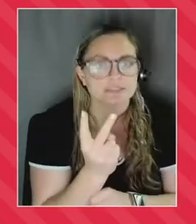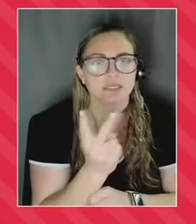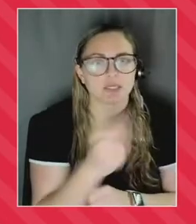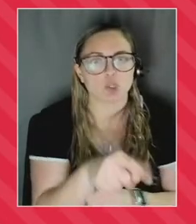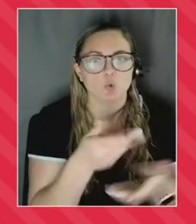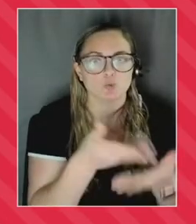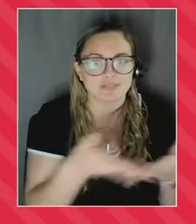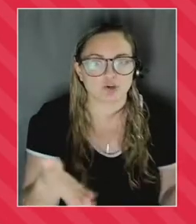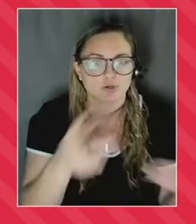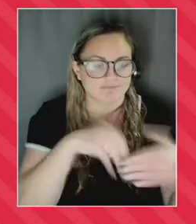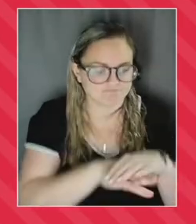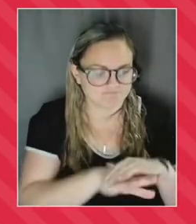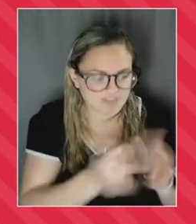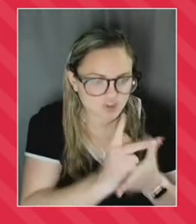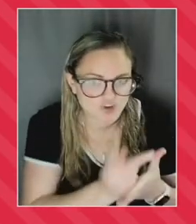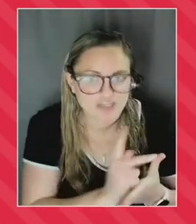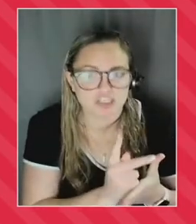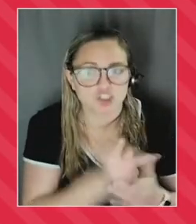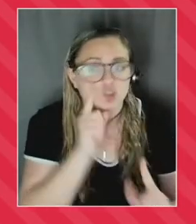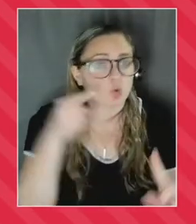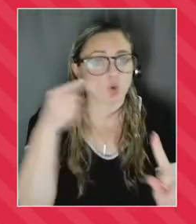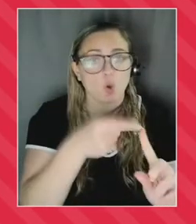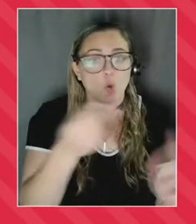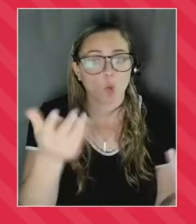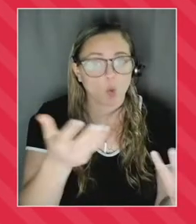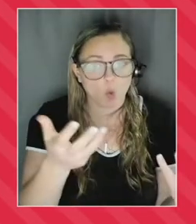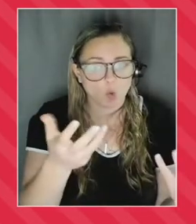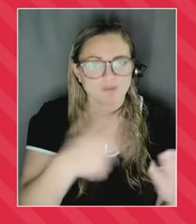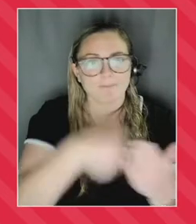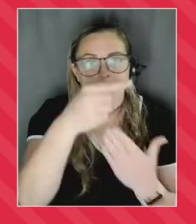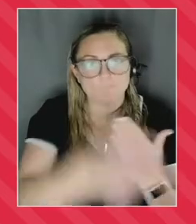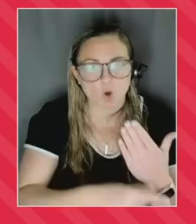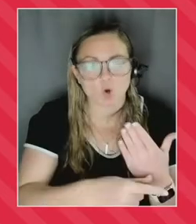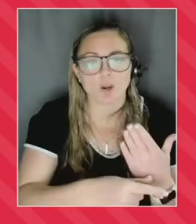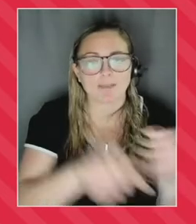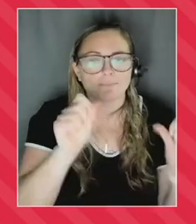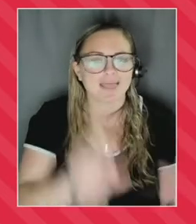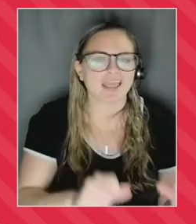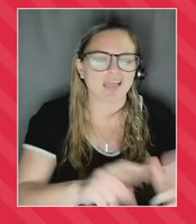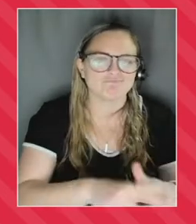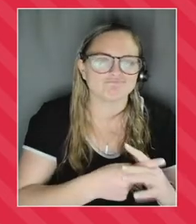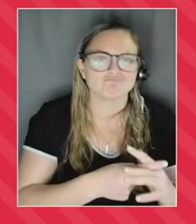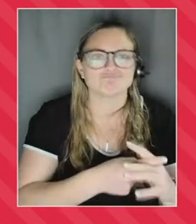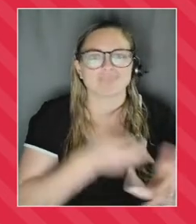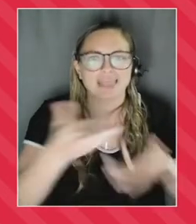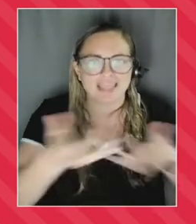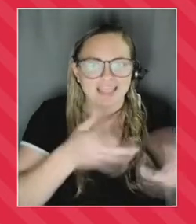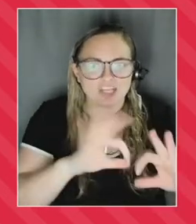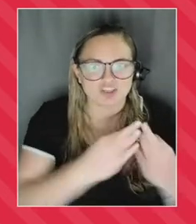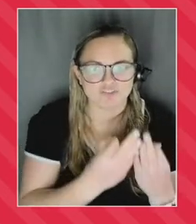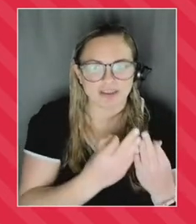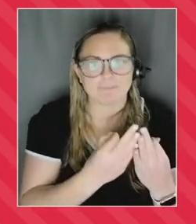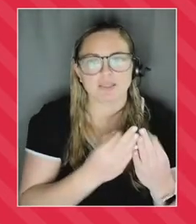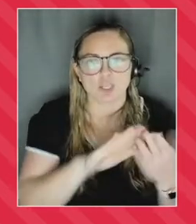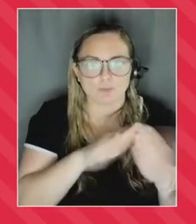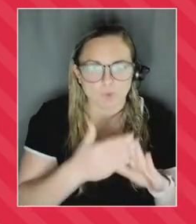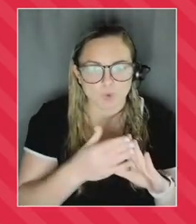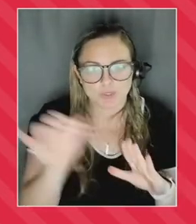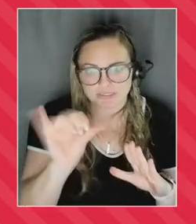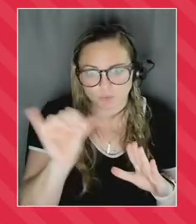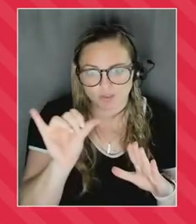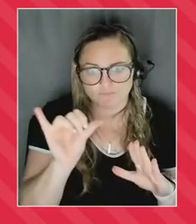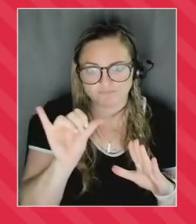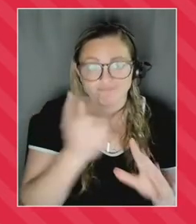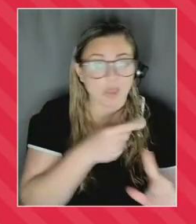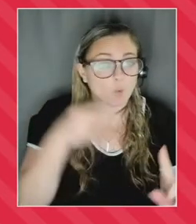into their kitchen. So the goal is that this is a program that can engage the family and the community as well. Our goal was to